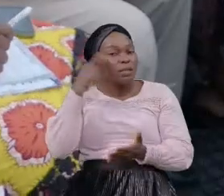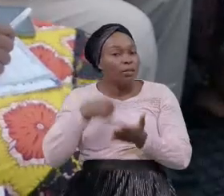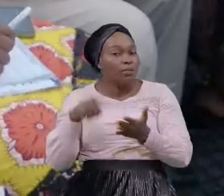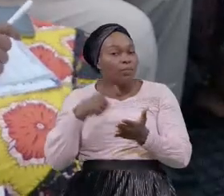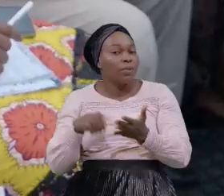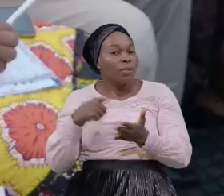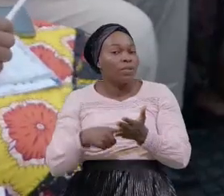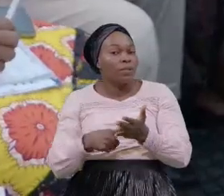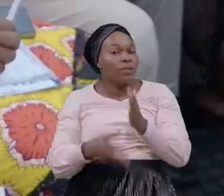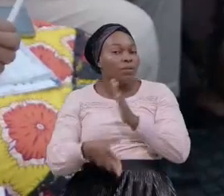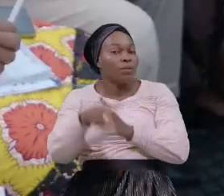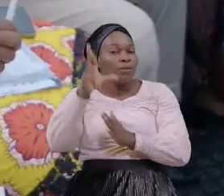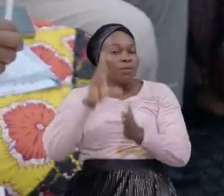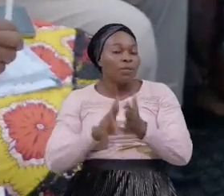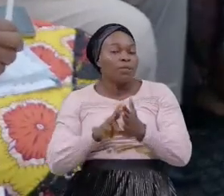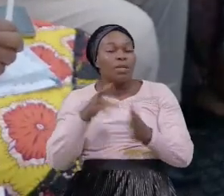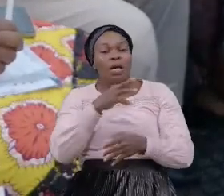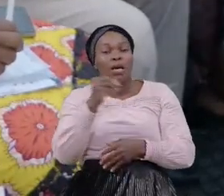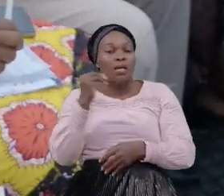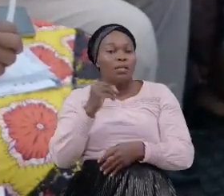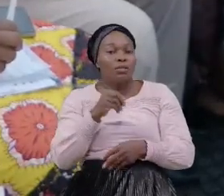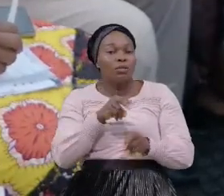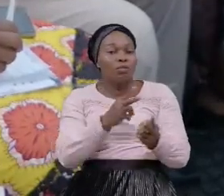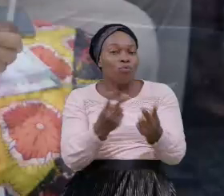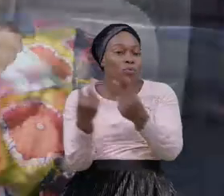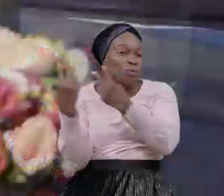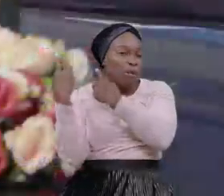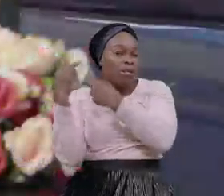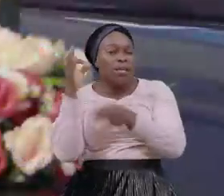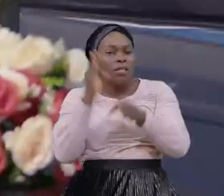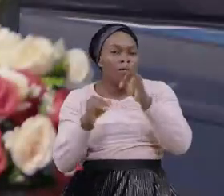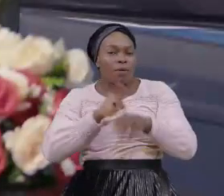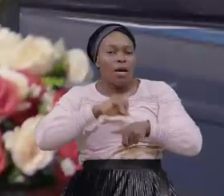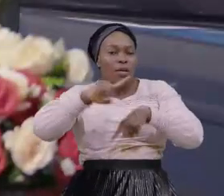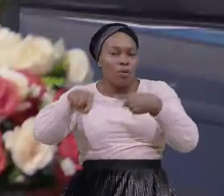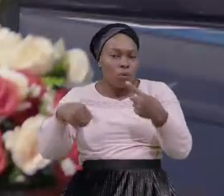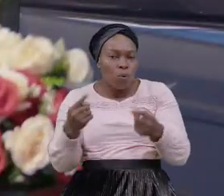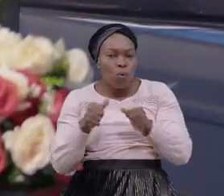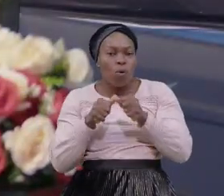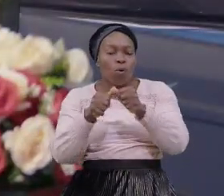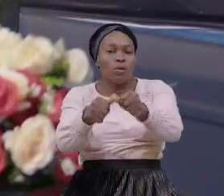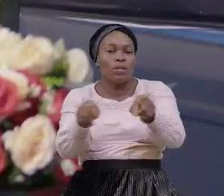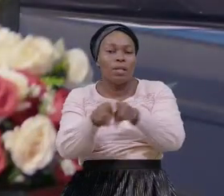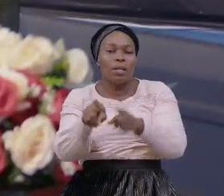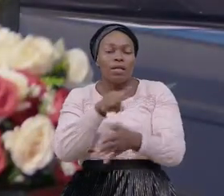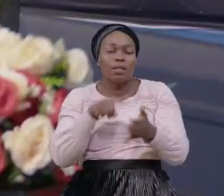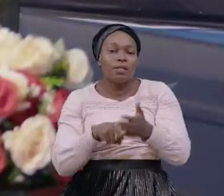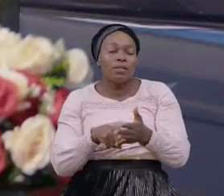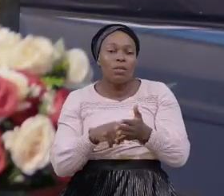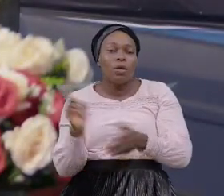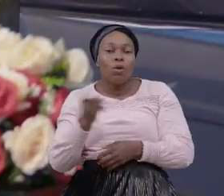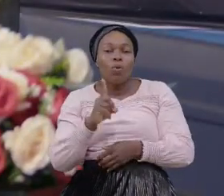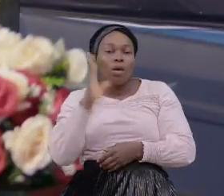find out, if I go on like this, where would I be in 5 years? Look